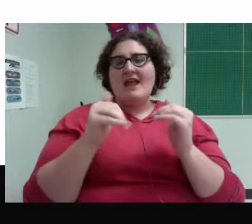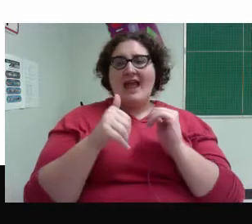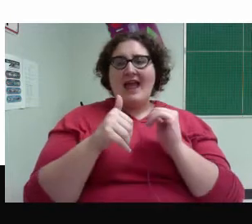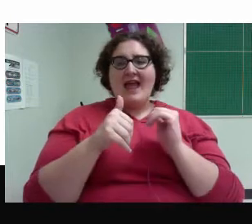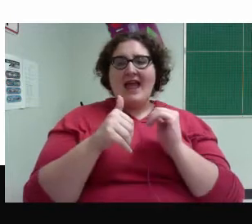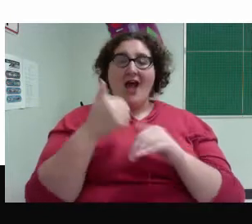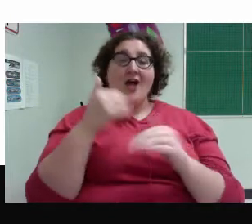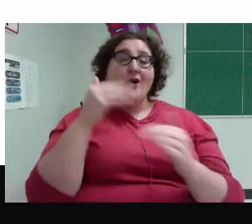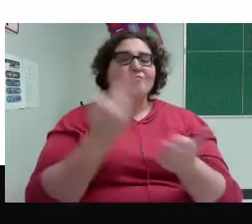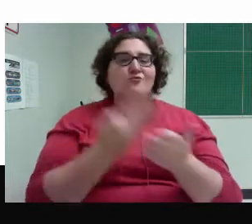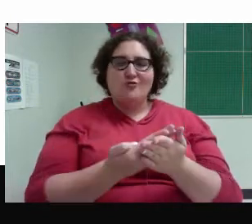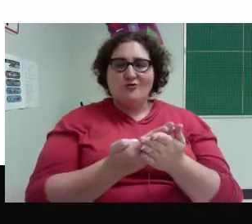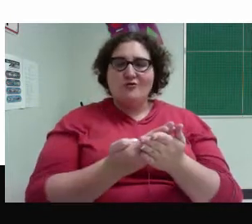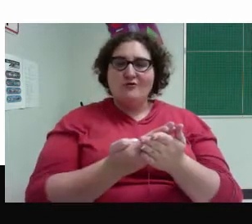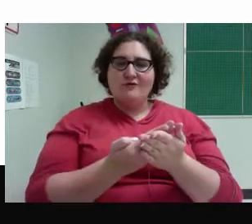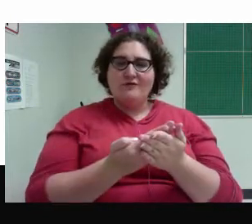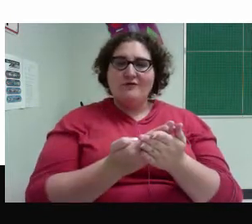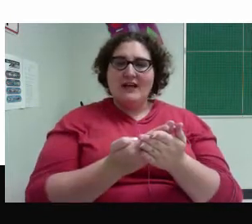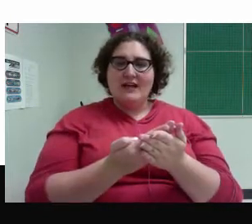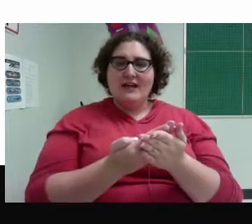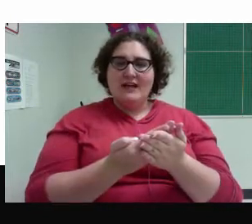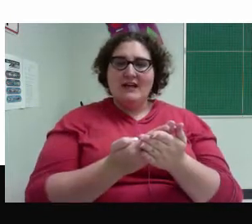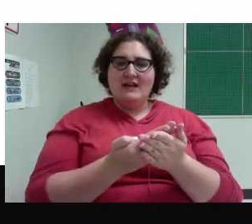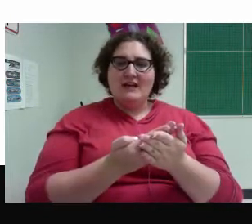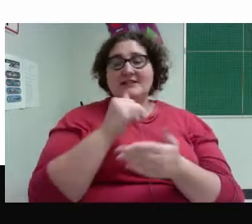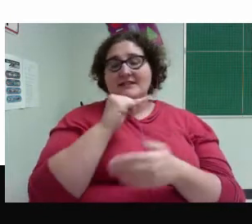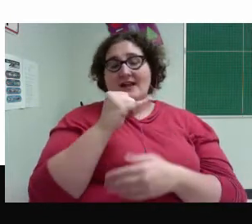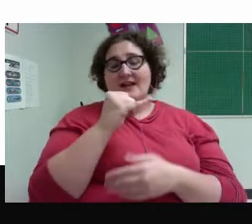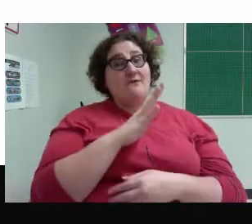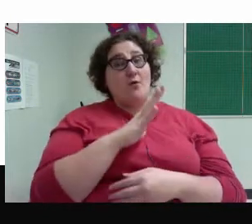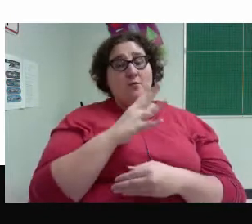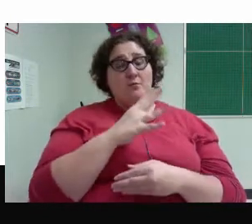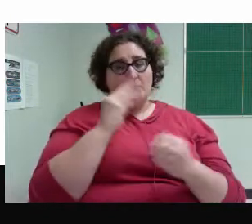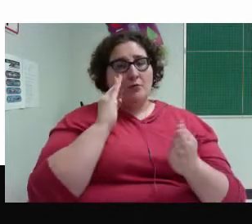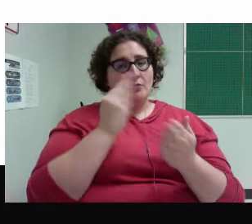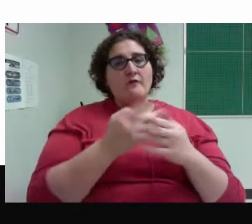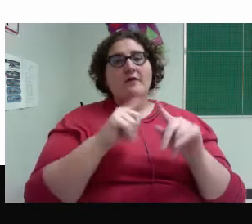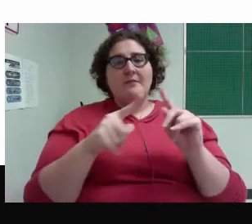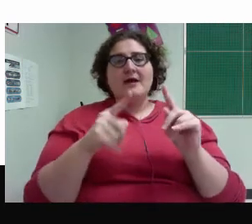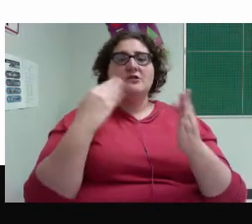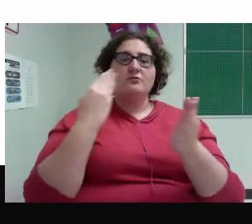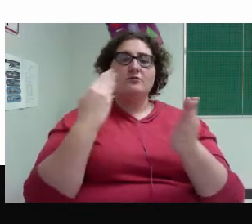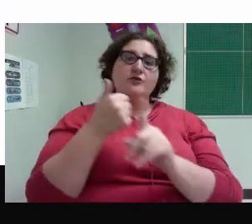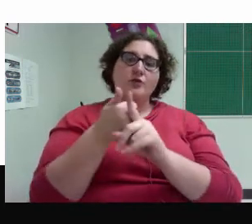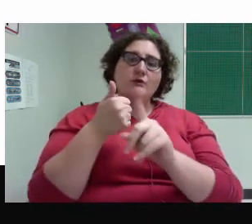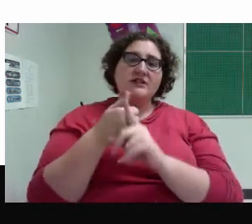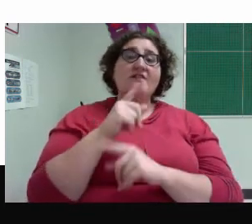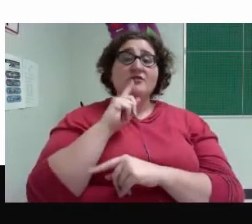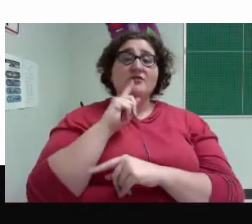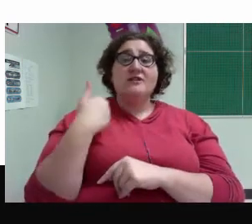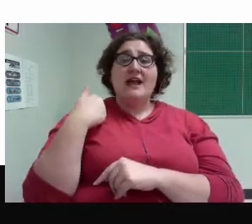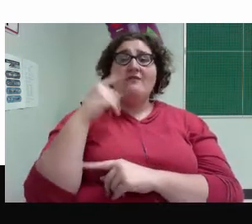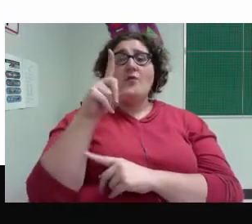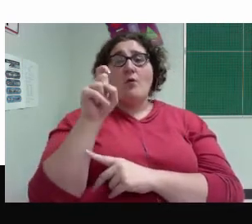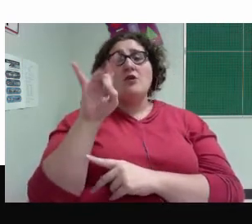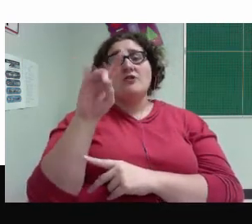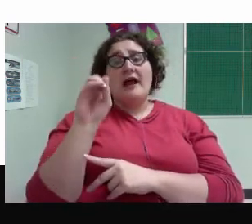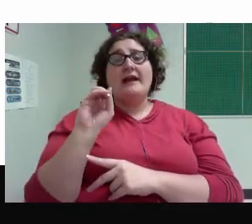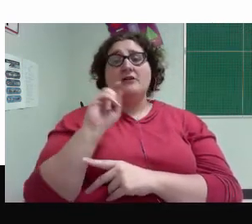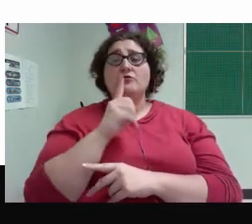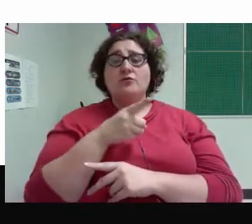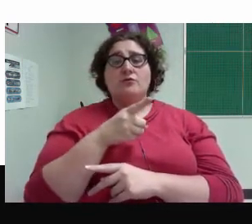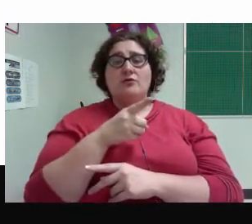de-angle a triangle and prove. It's not a formal proof, but to prove to yourself that a triangle truly has 180 degrees in it.